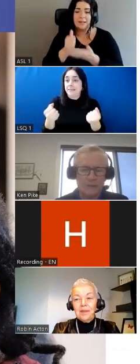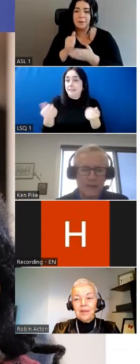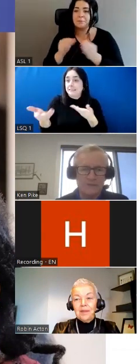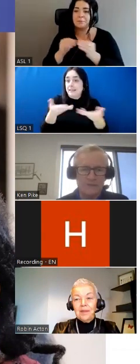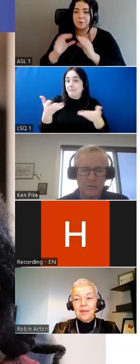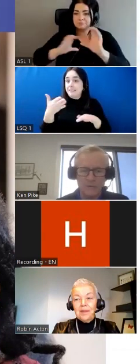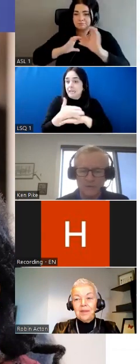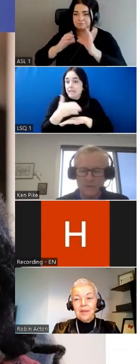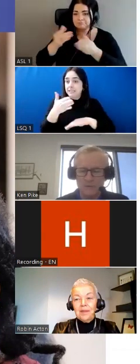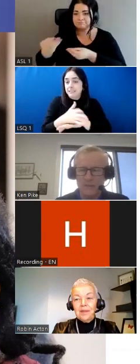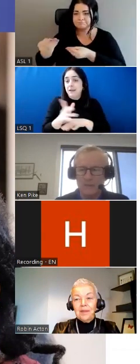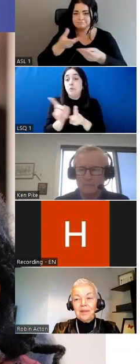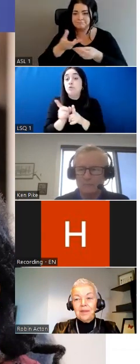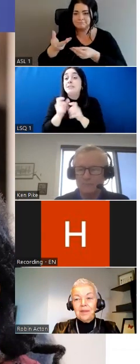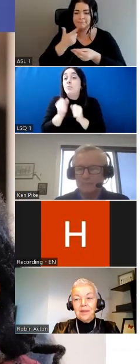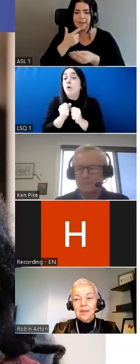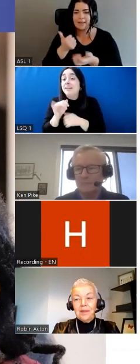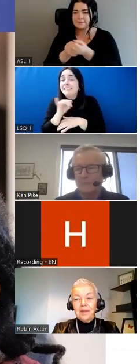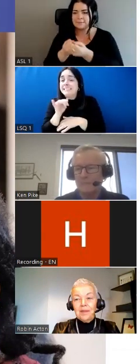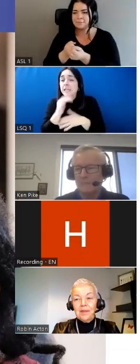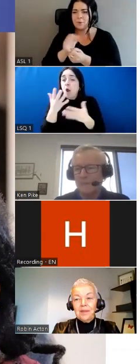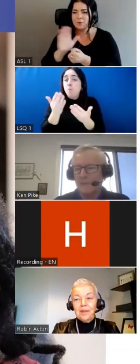communication and supported decision-making.